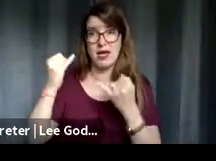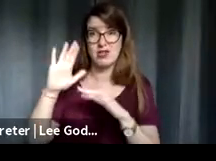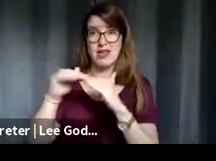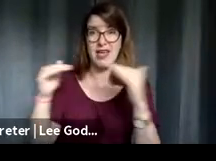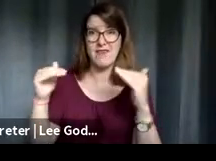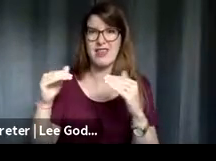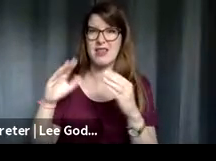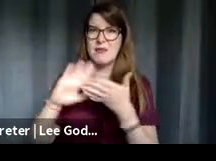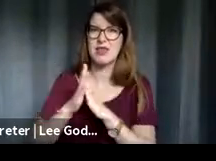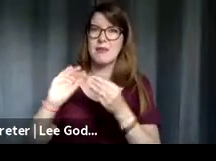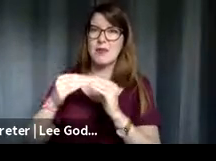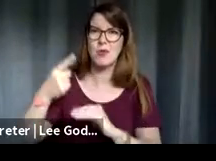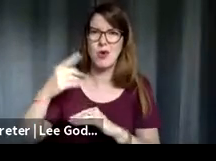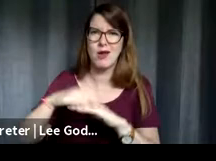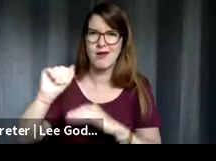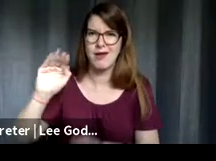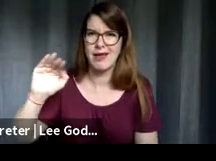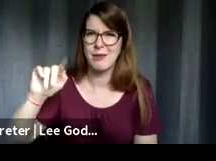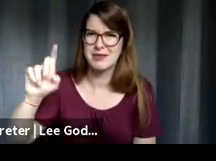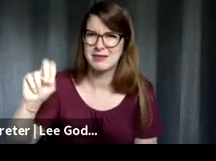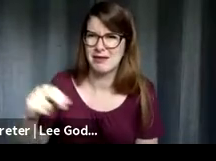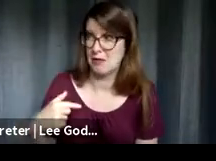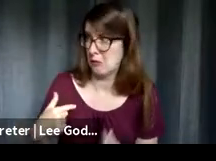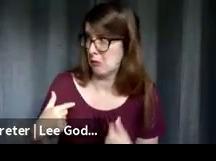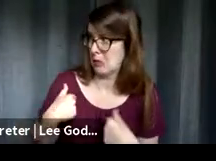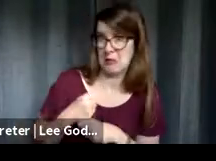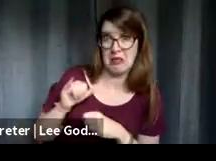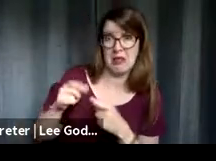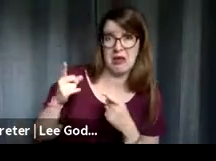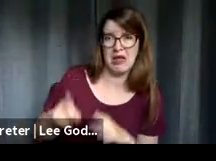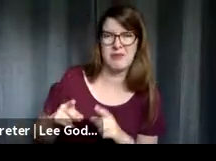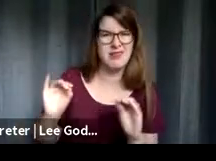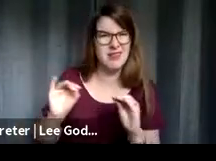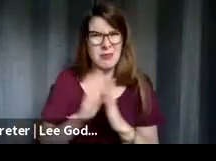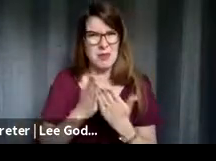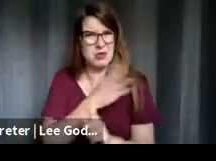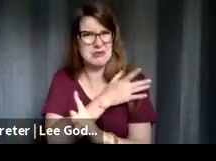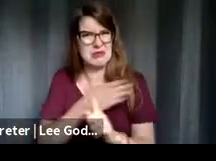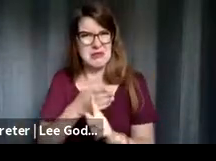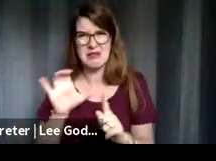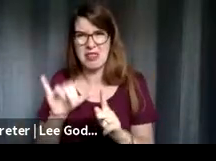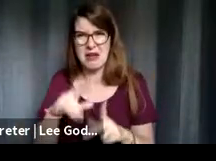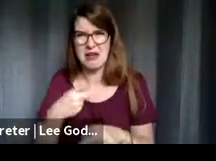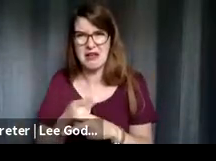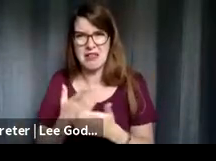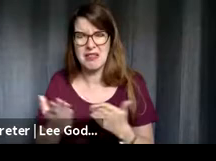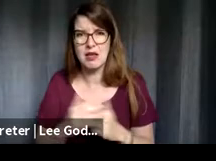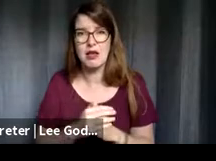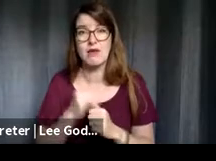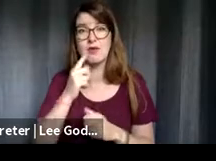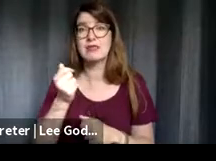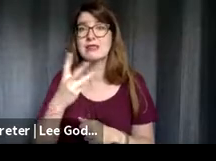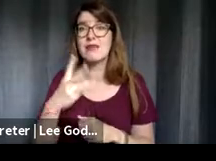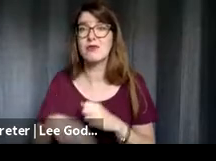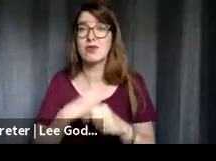number one on Amazon. I can't make that happen. None of my books had done anything close to that. And for several years, we were able to